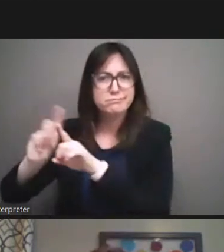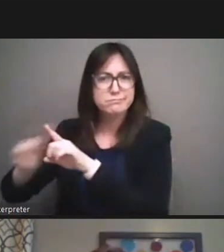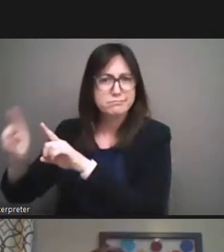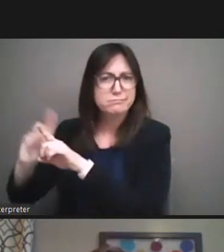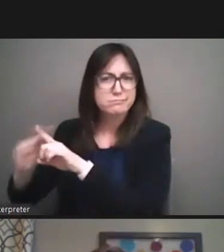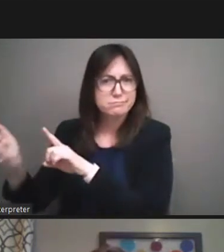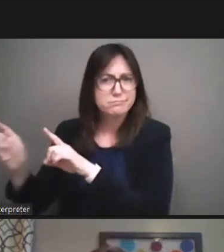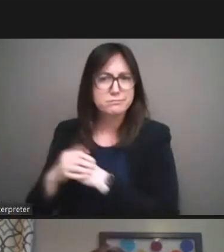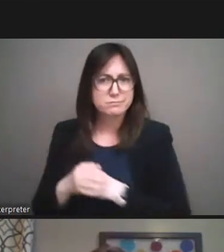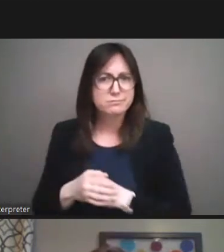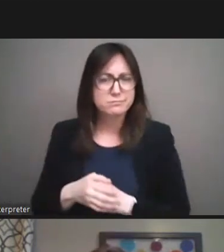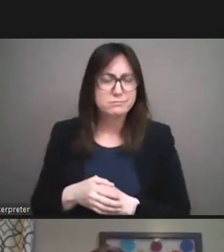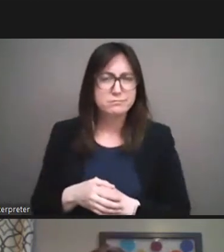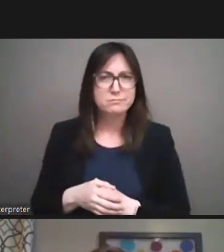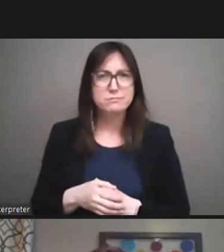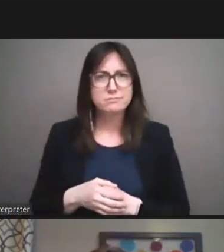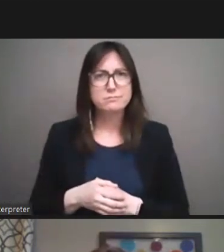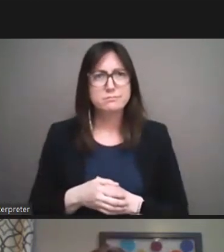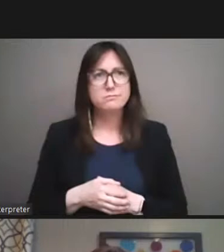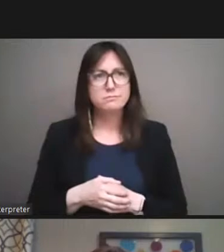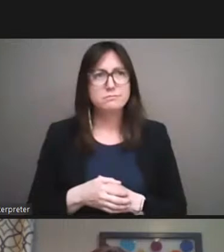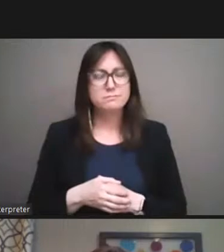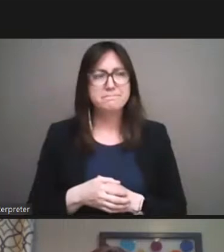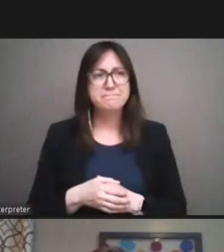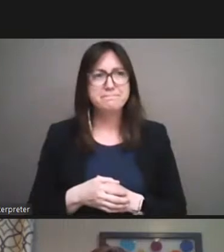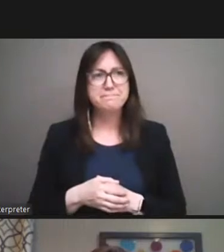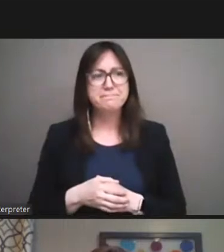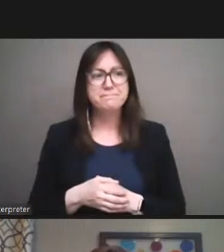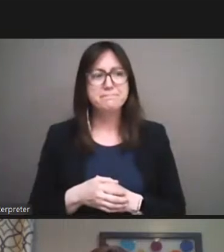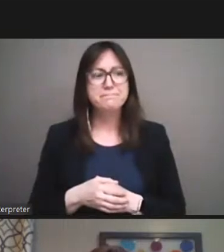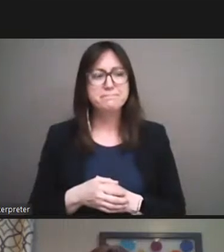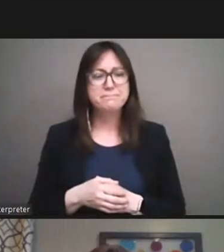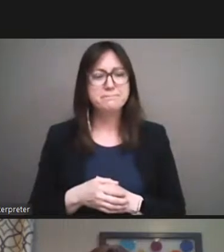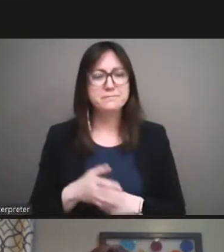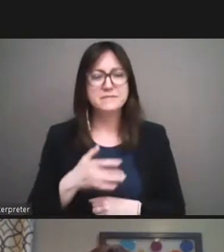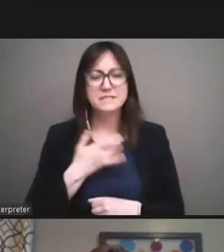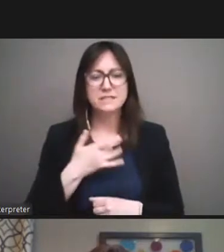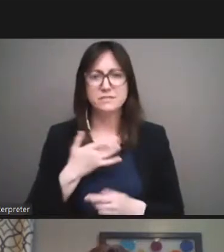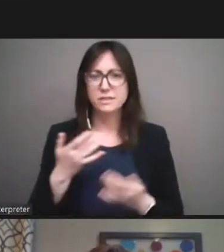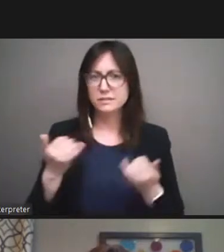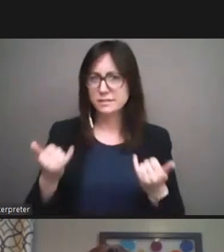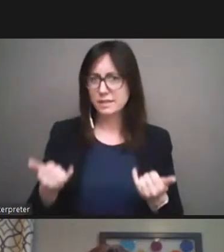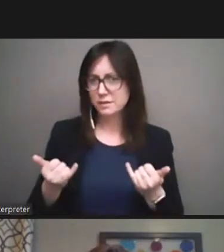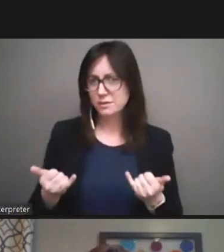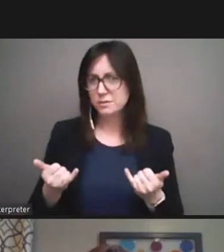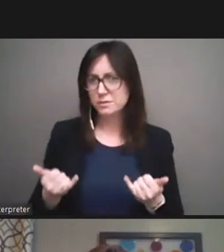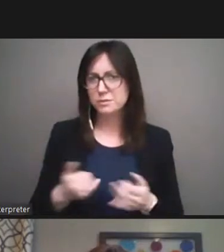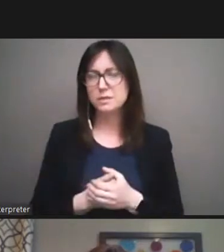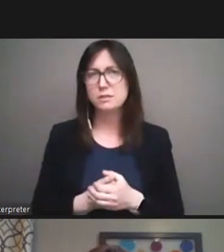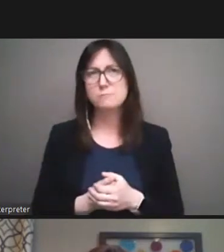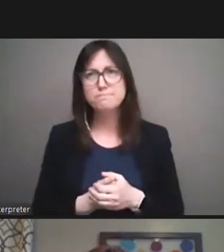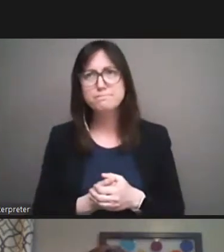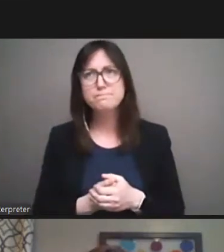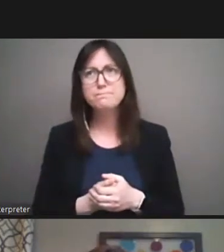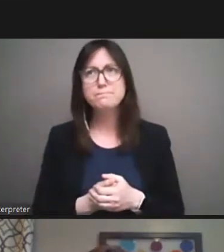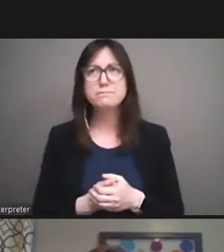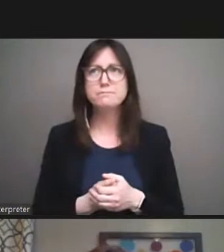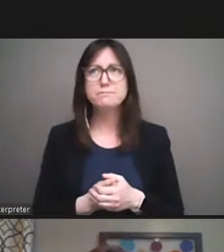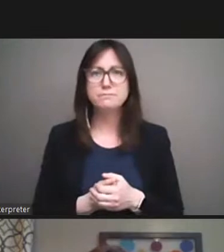systems. And so I do feel in many cases we're in this instance where there's